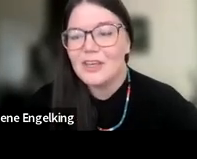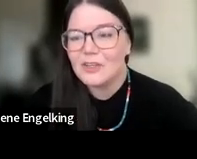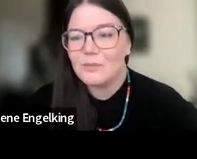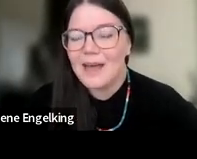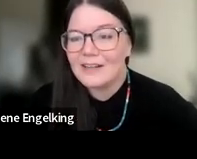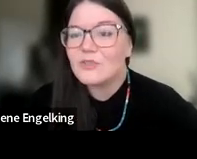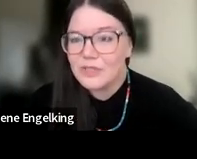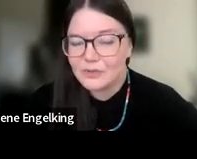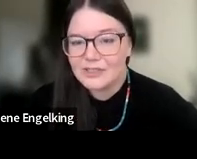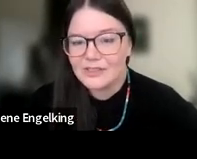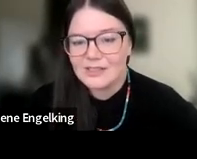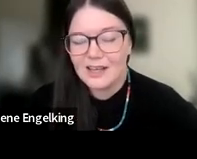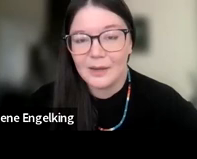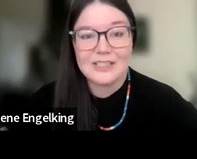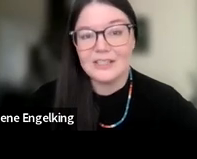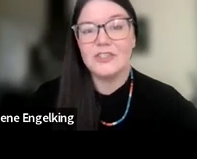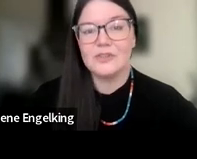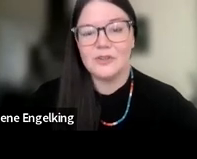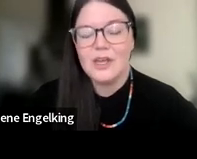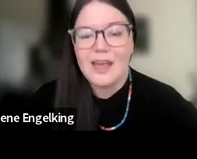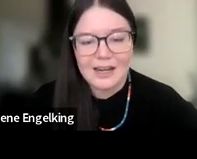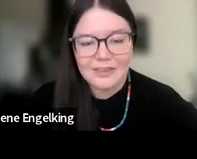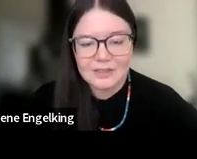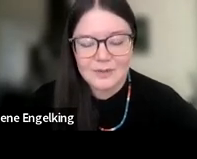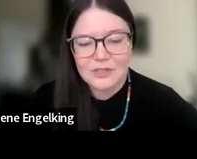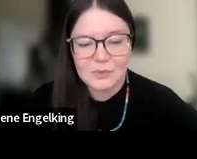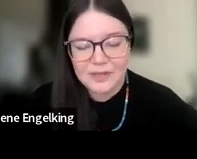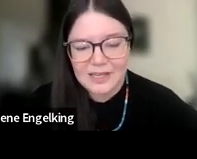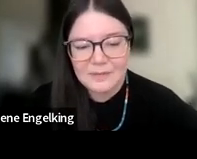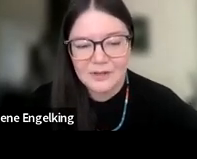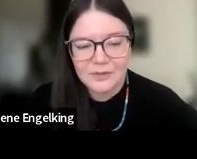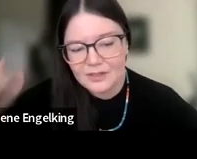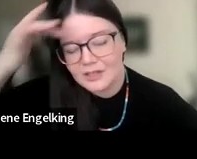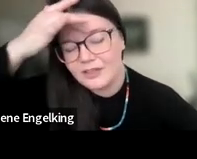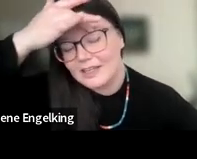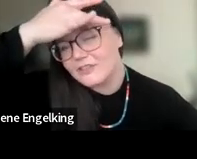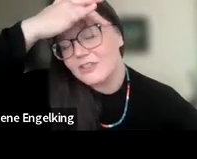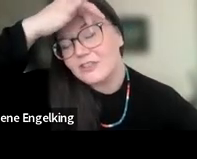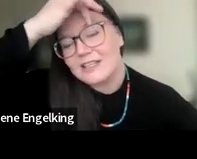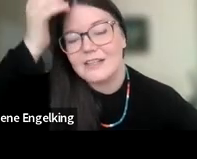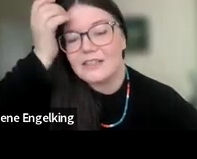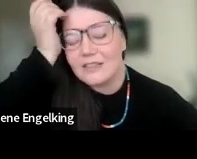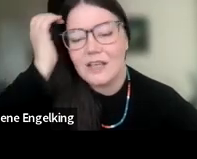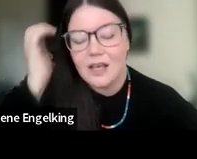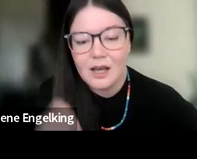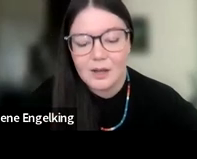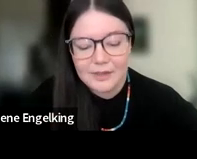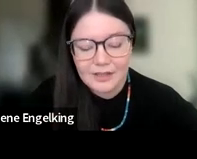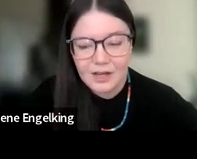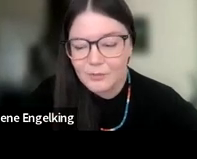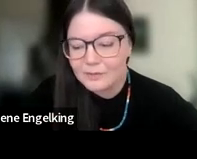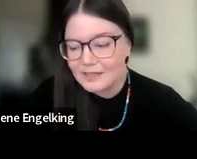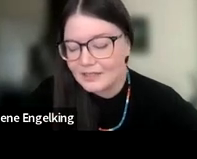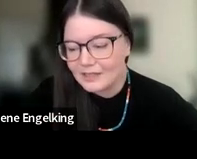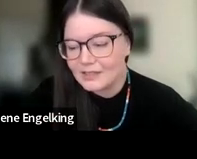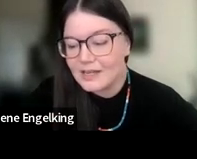to, act as resources to each of you. And I think especially when we're thinking about the intersectional identities that